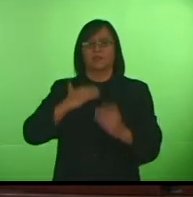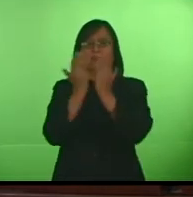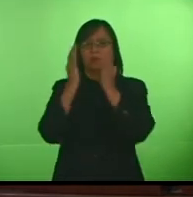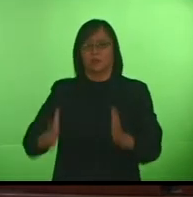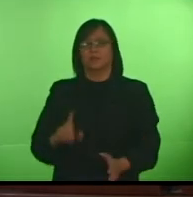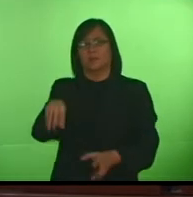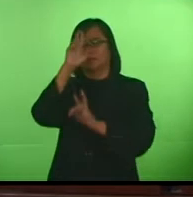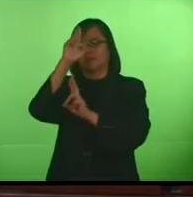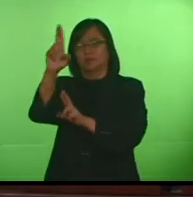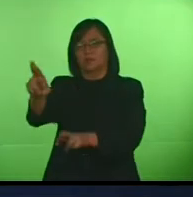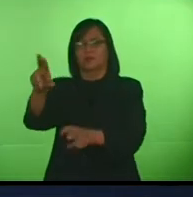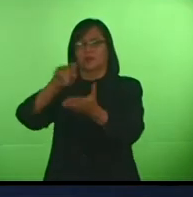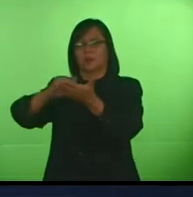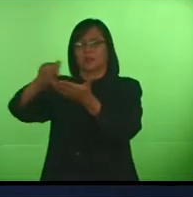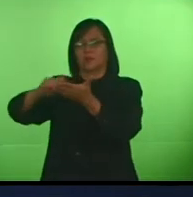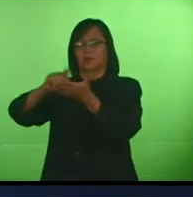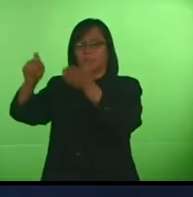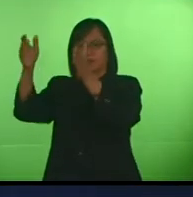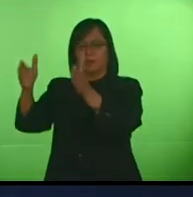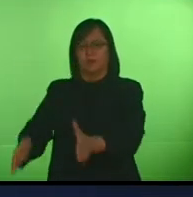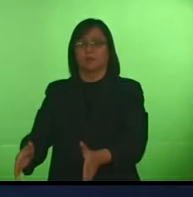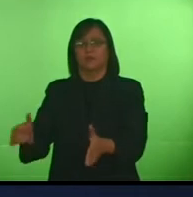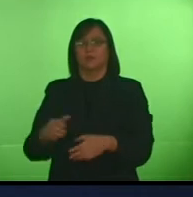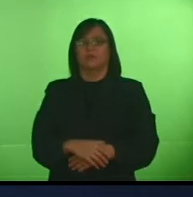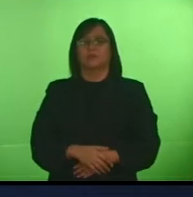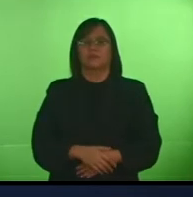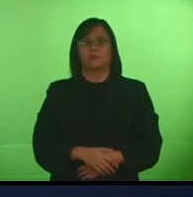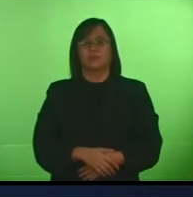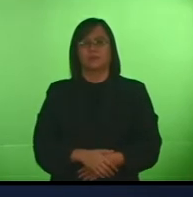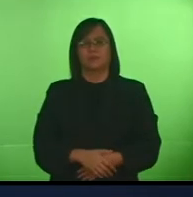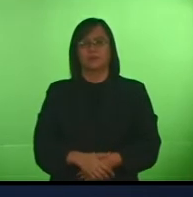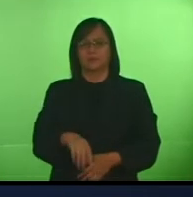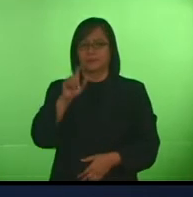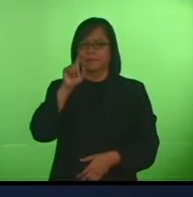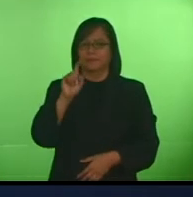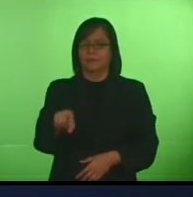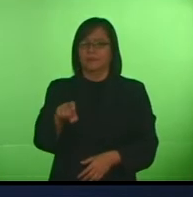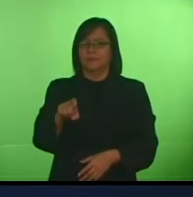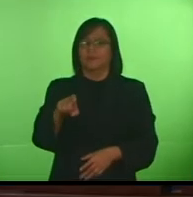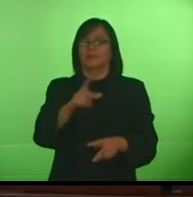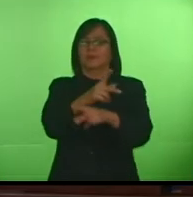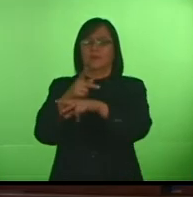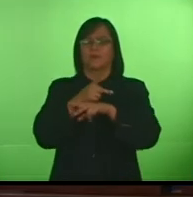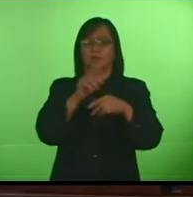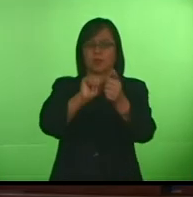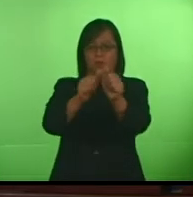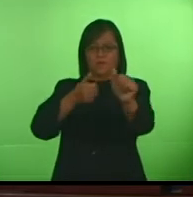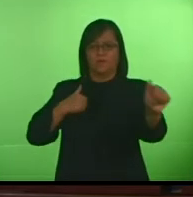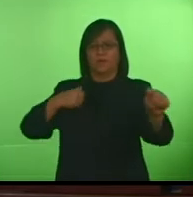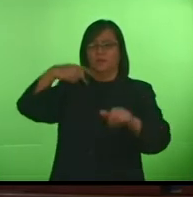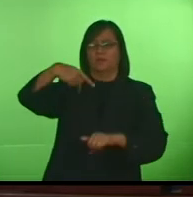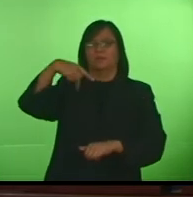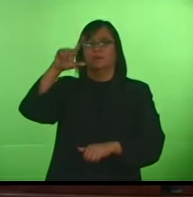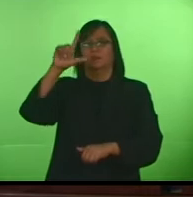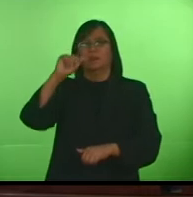yeah? Writers need to be careful to avoid plagiarism, and last but not least,